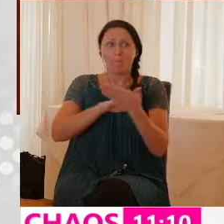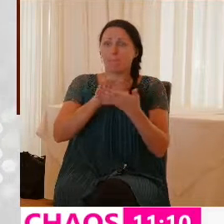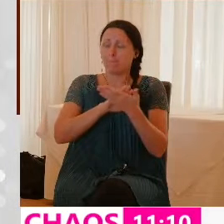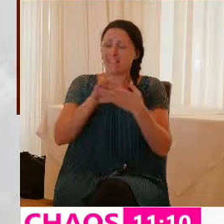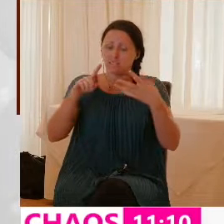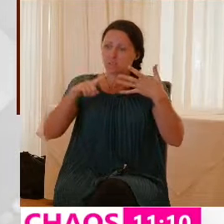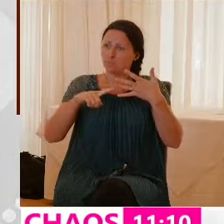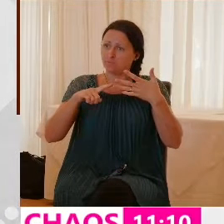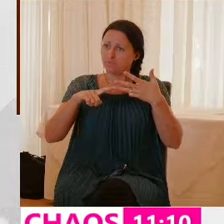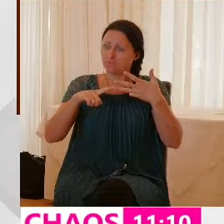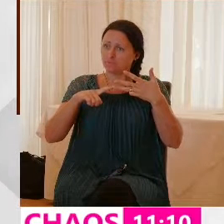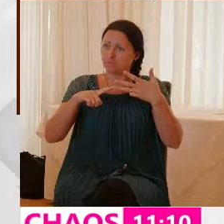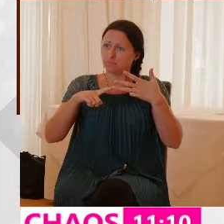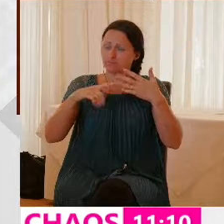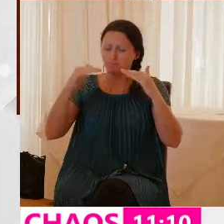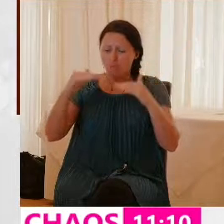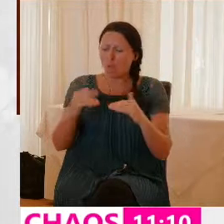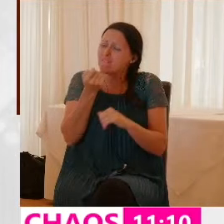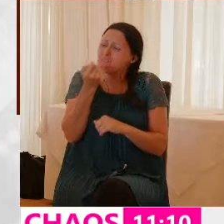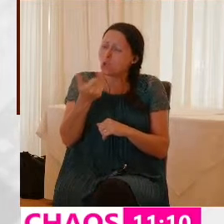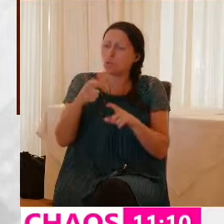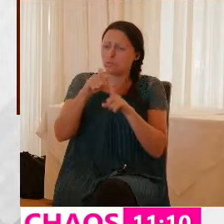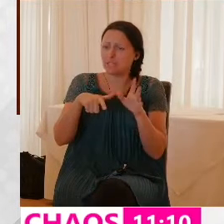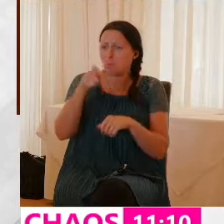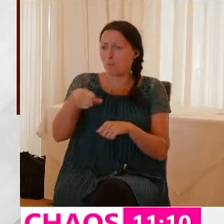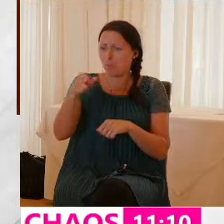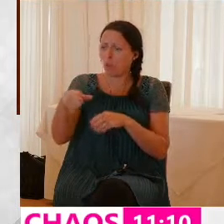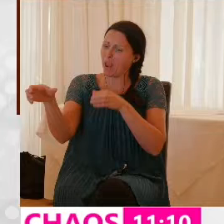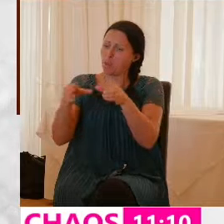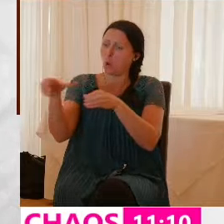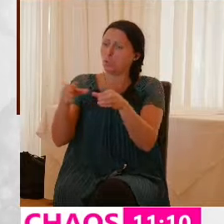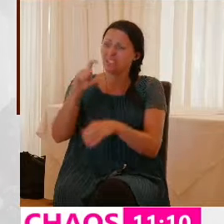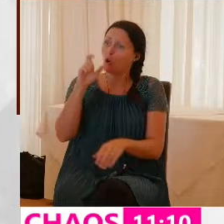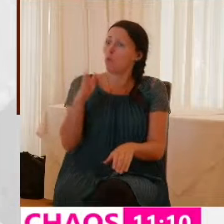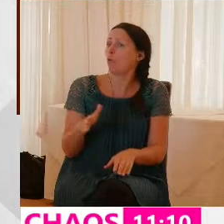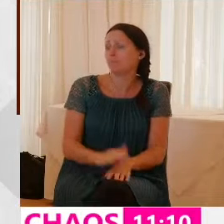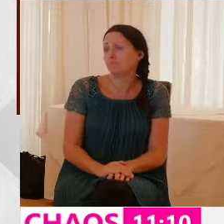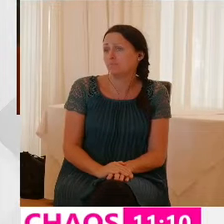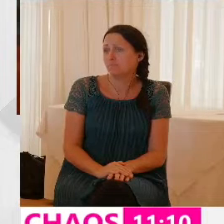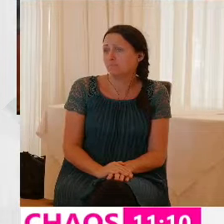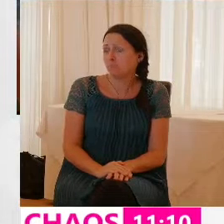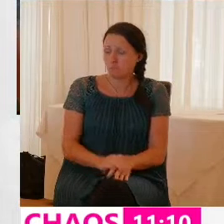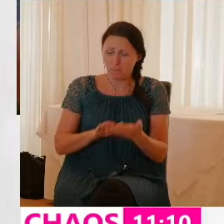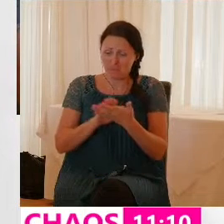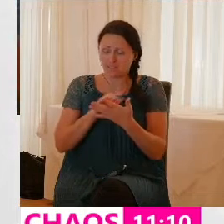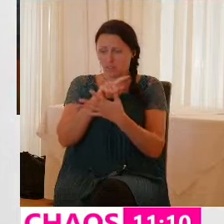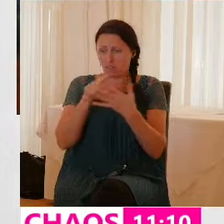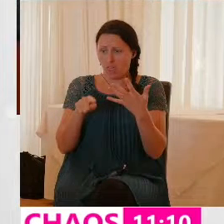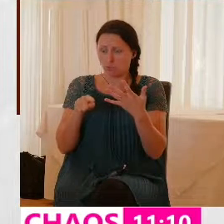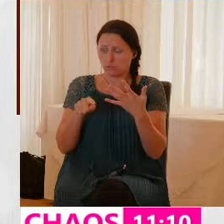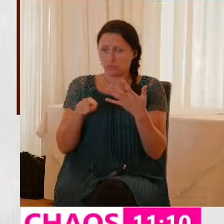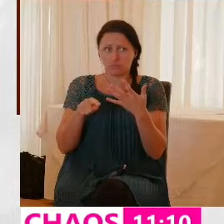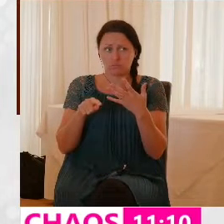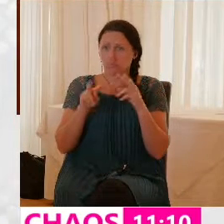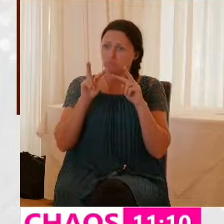low level of, disabled people employment in Cornwall. I was saying, okay, that is like all the graph is